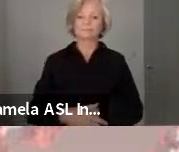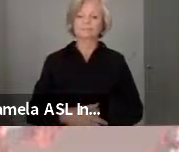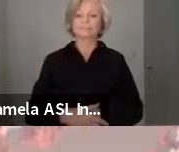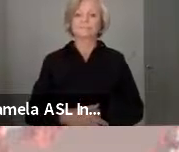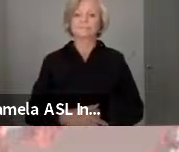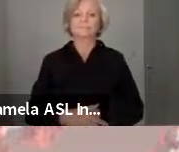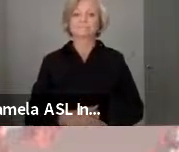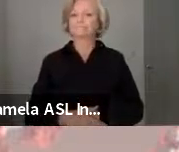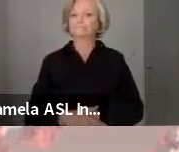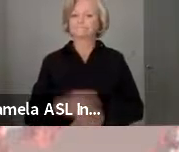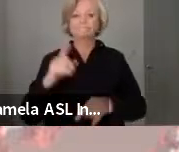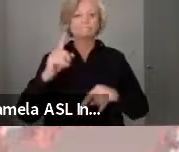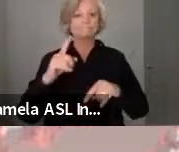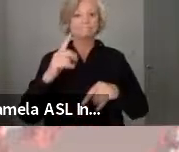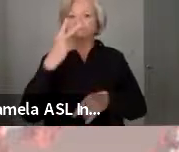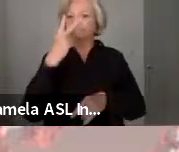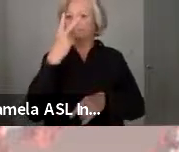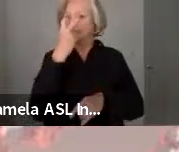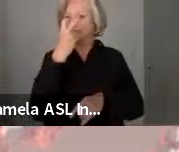Unreal.